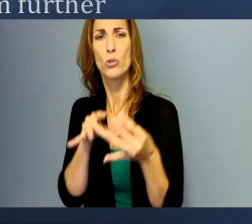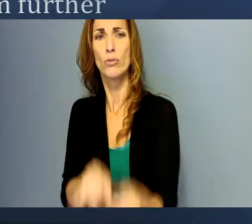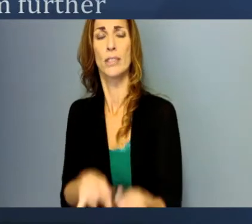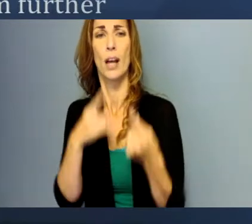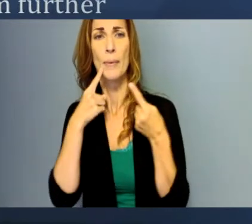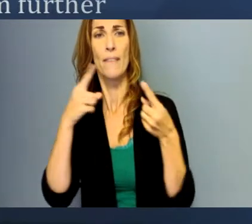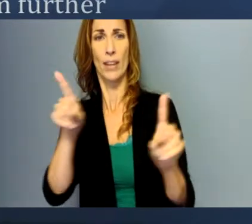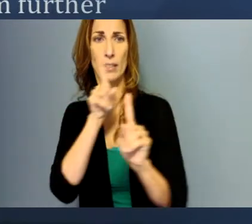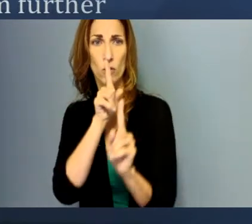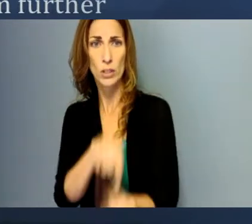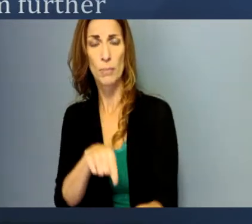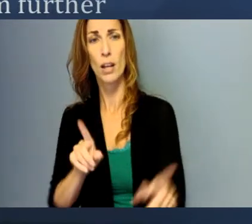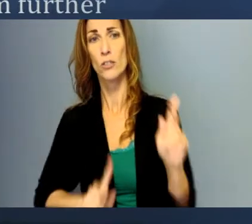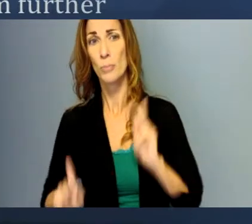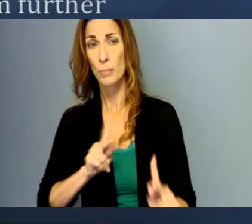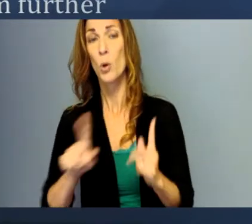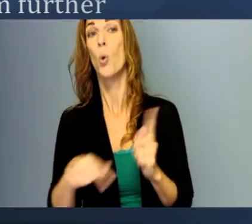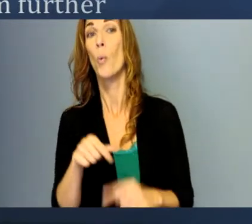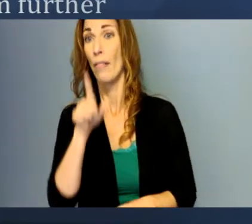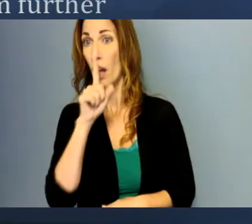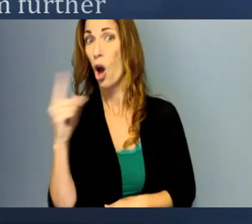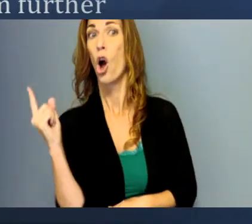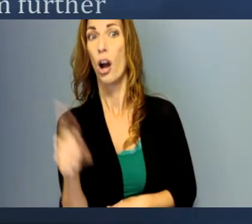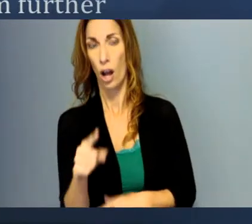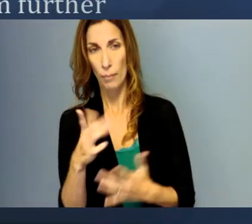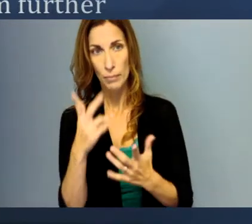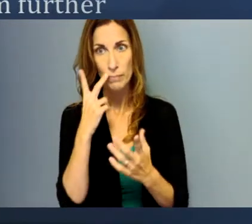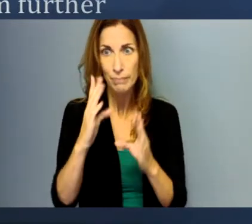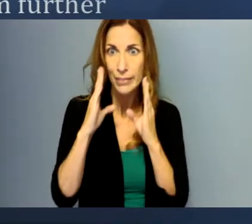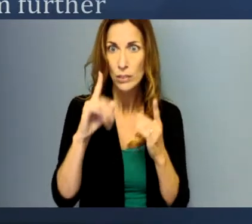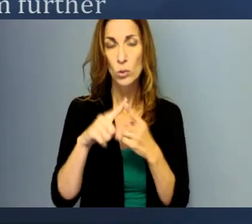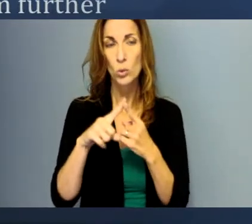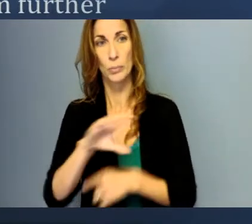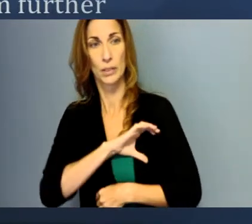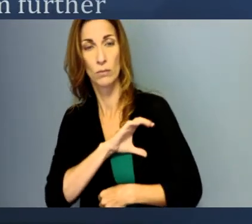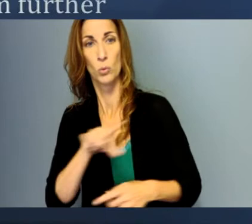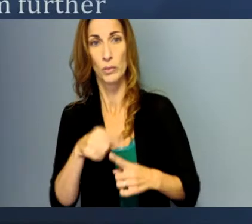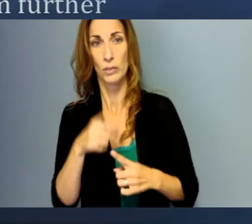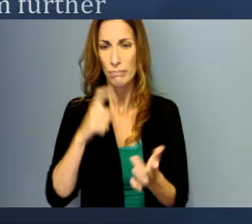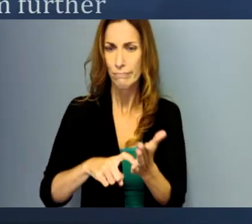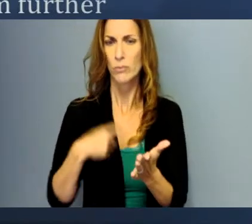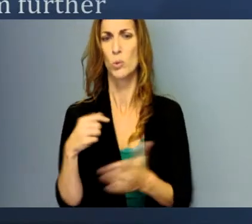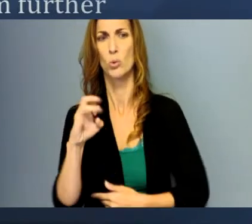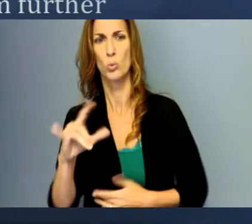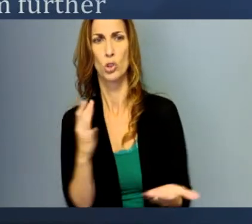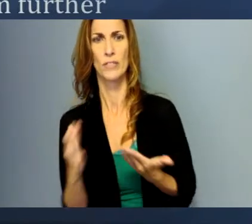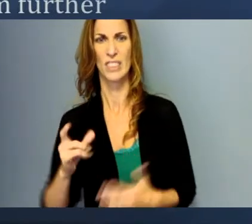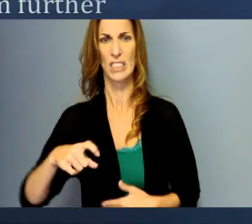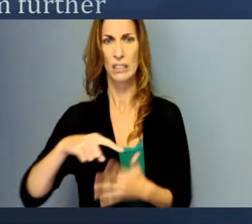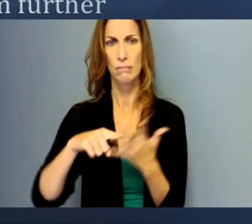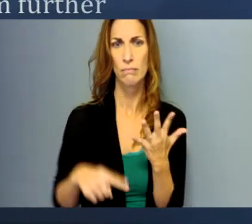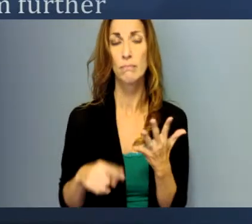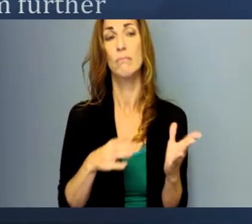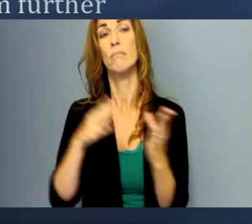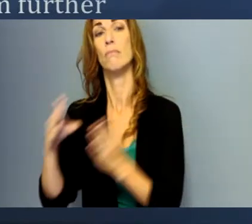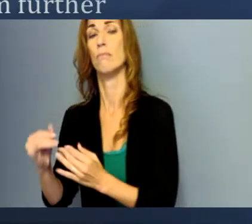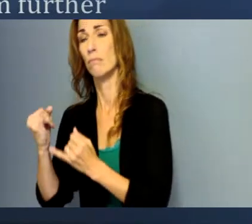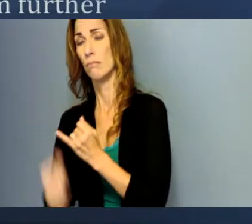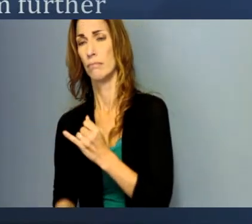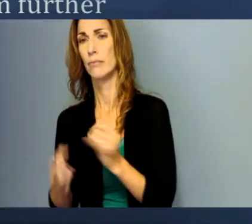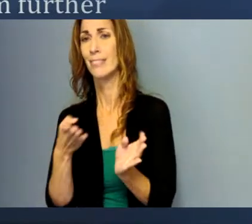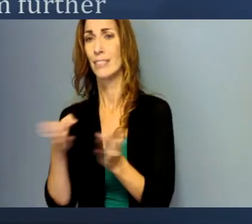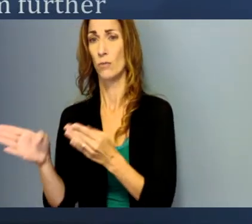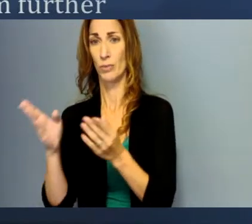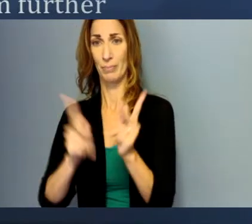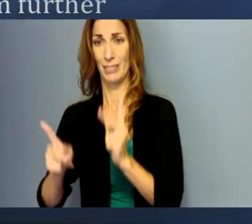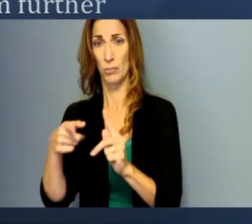effective response to people when they are coming to the attention of police when they have a social service need. And finally, it's to divert